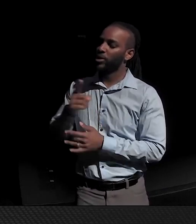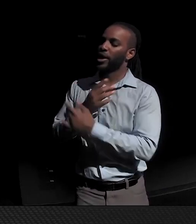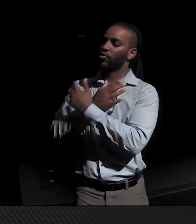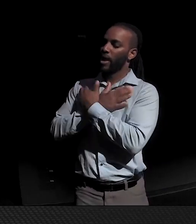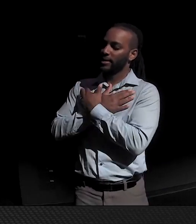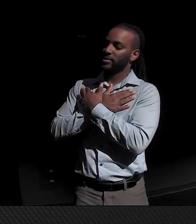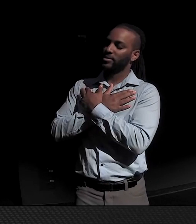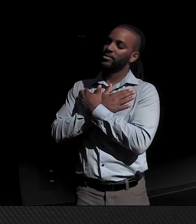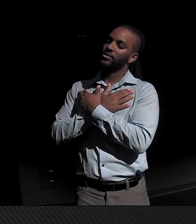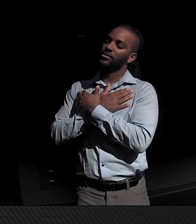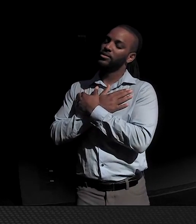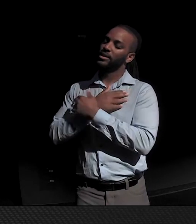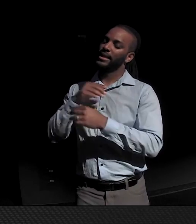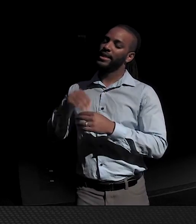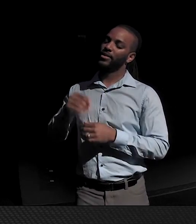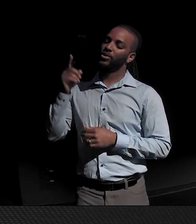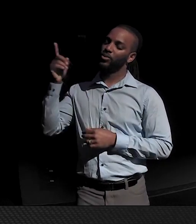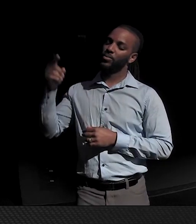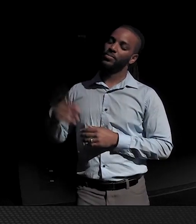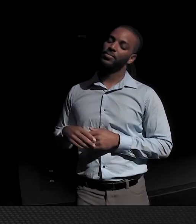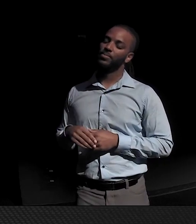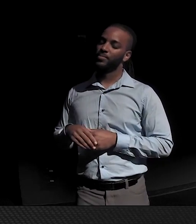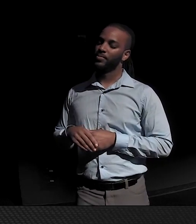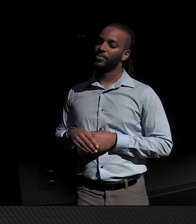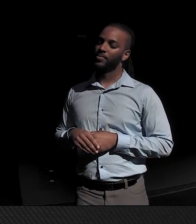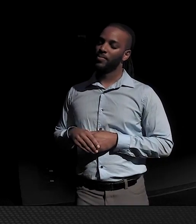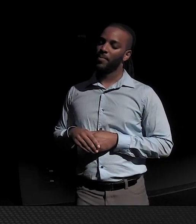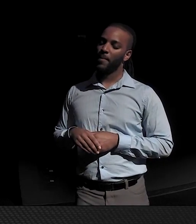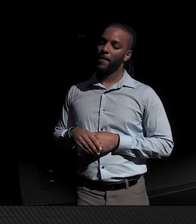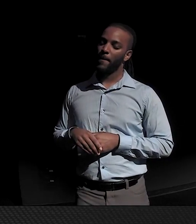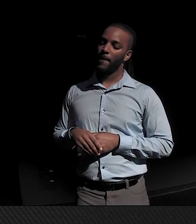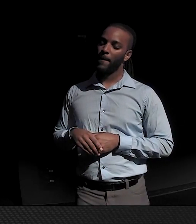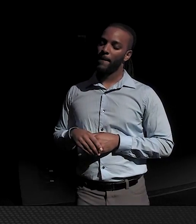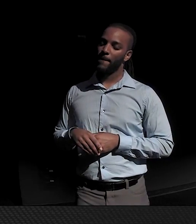rests in you.